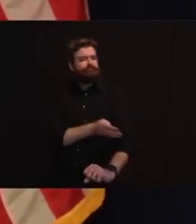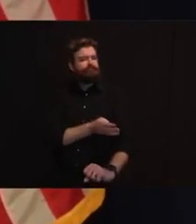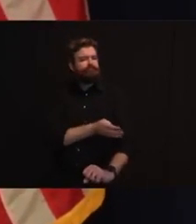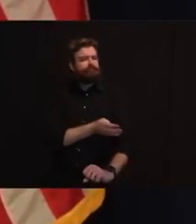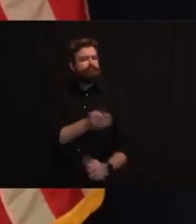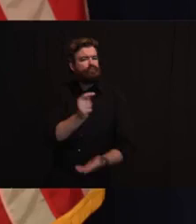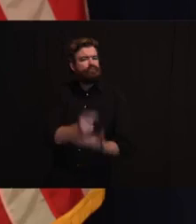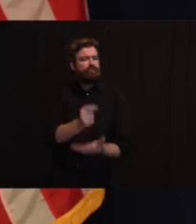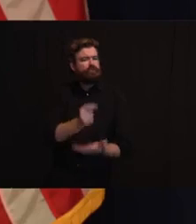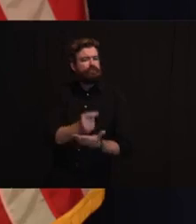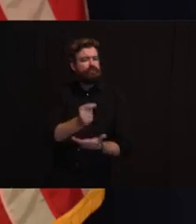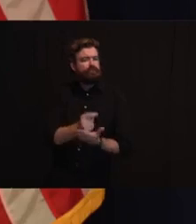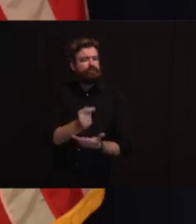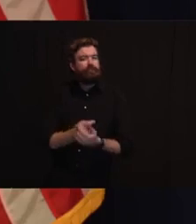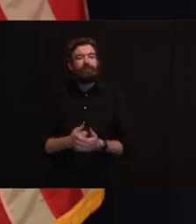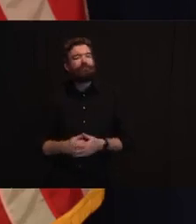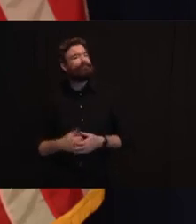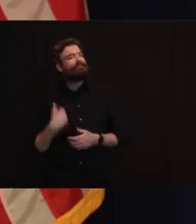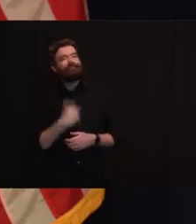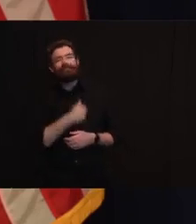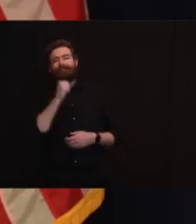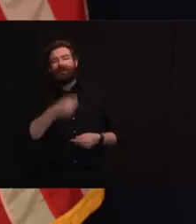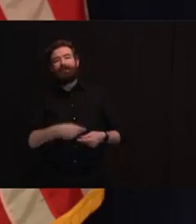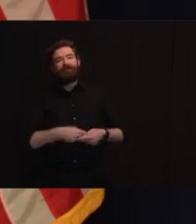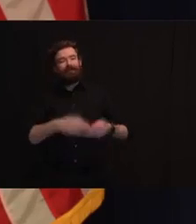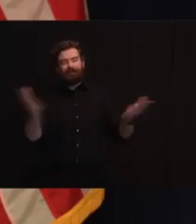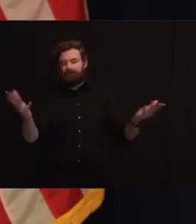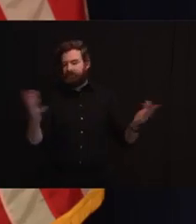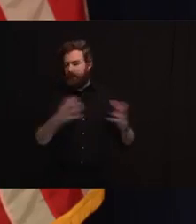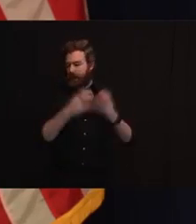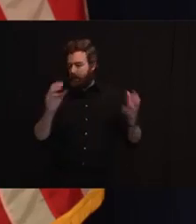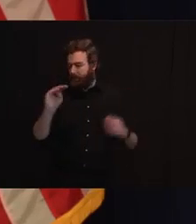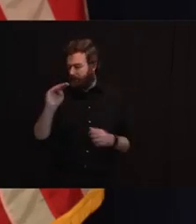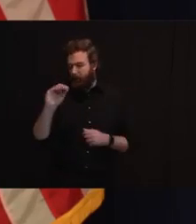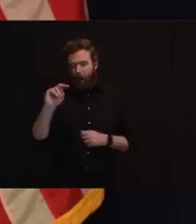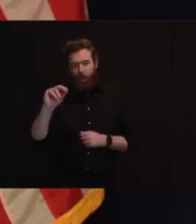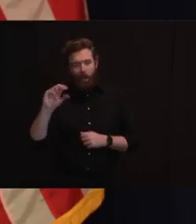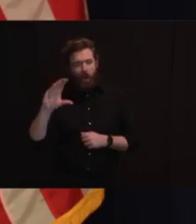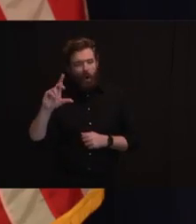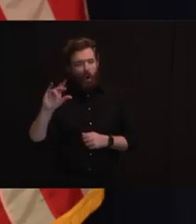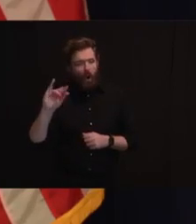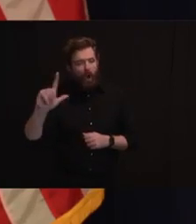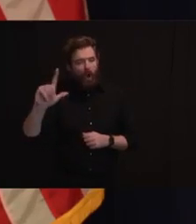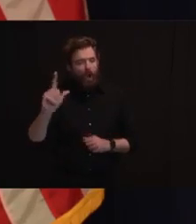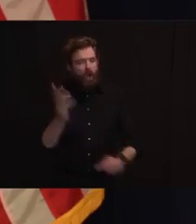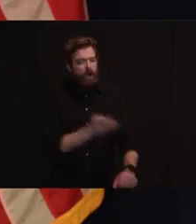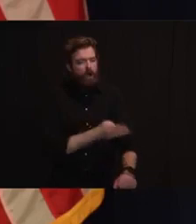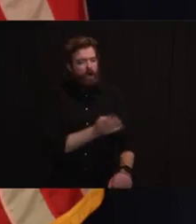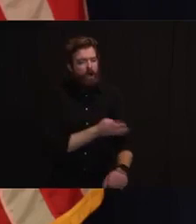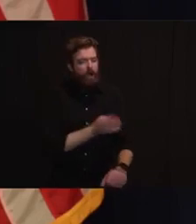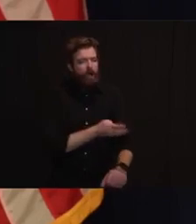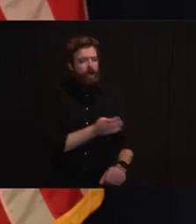100 doses or so a day. So while every little bit helps, I don't think that's playing the big role now.